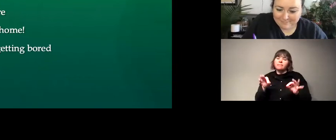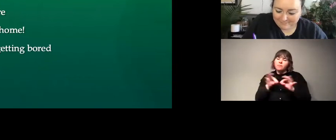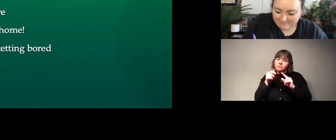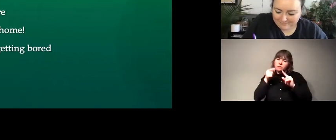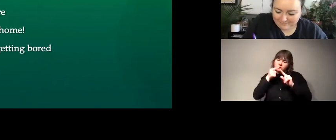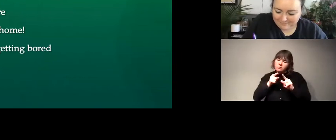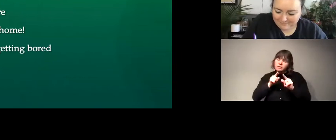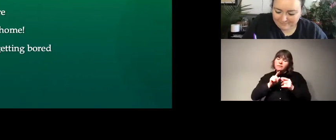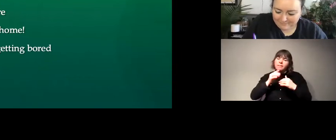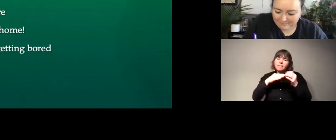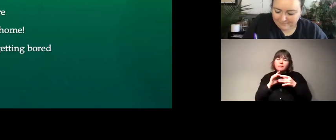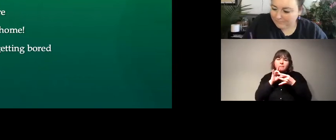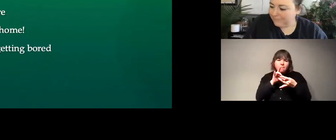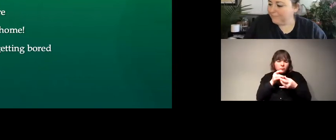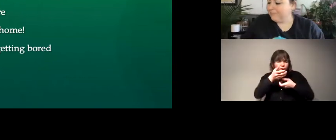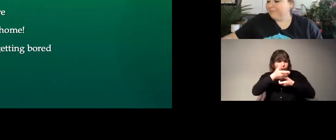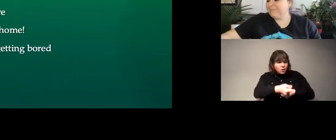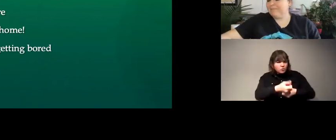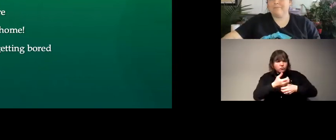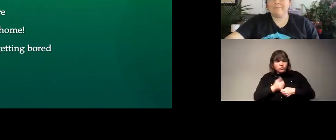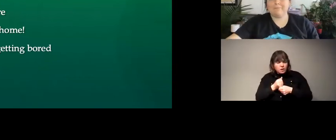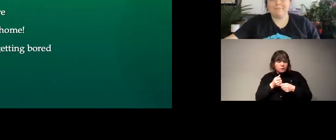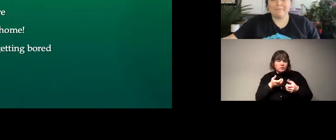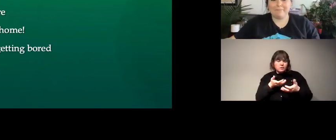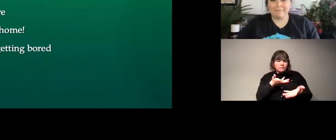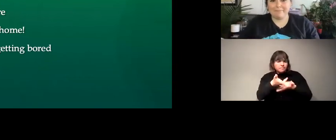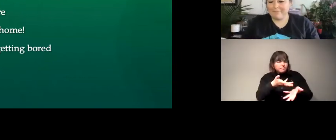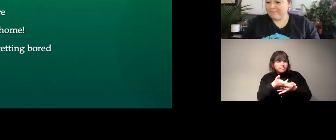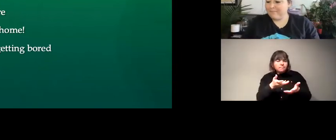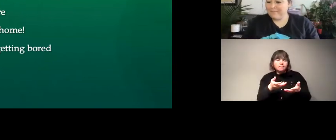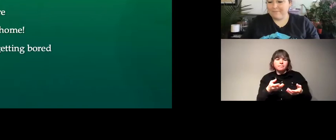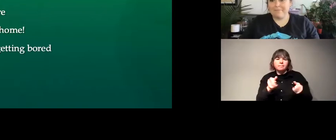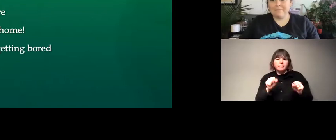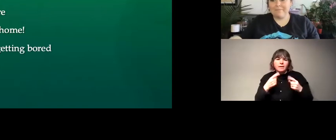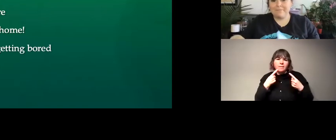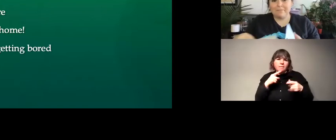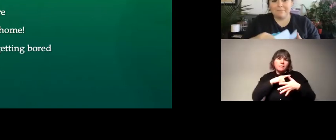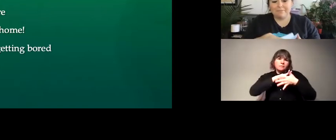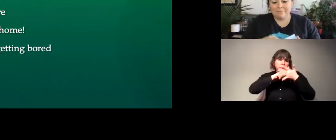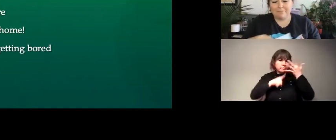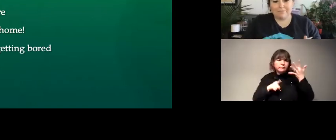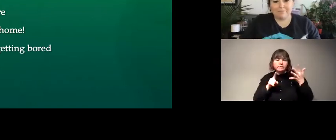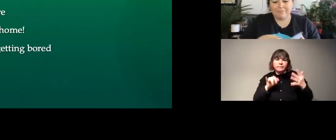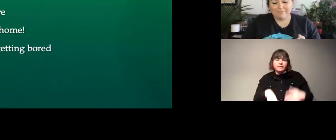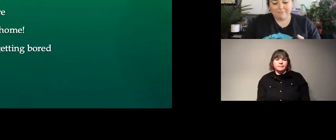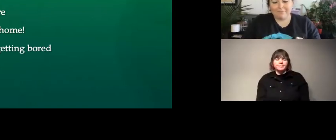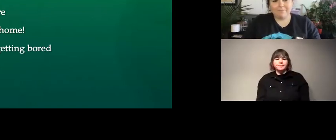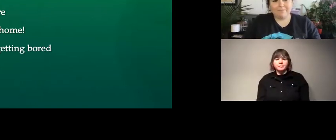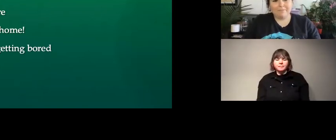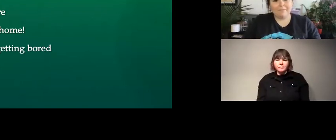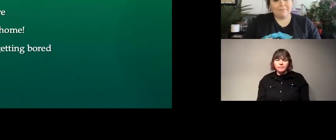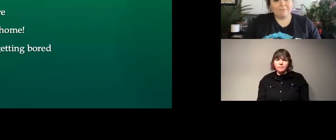want to build a bond of trust between ourselves and them so that we can accomplish the entire of stuff that you can see on the